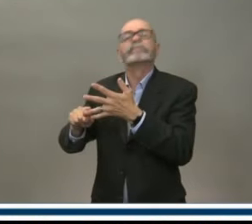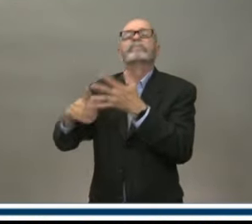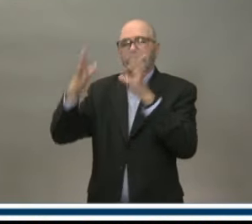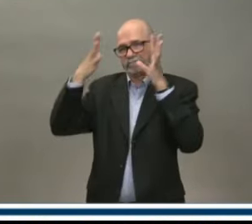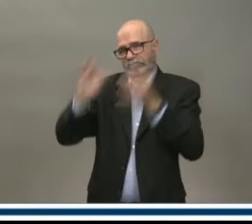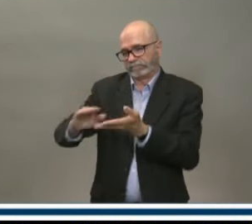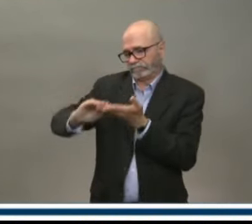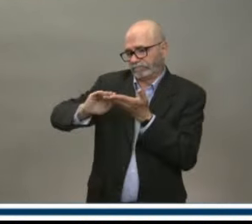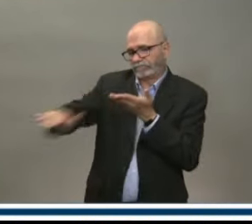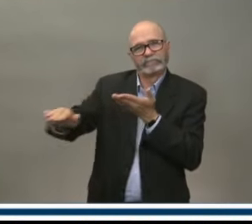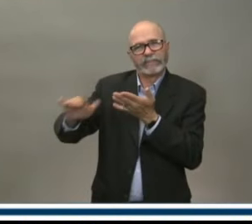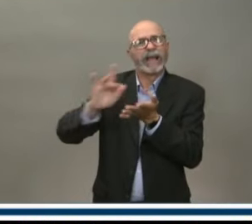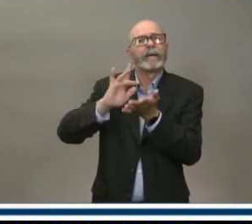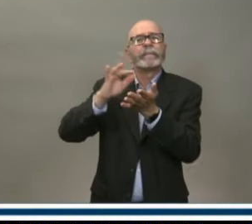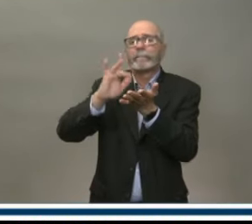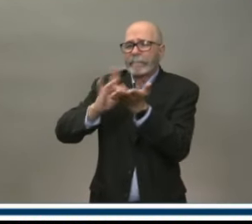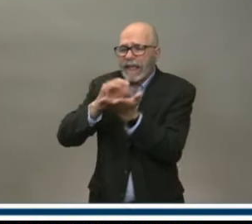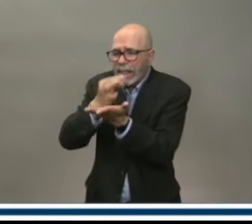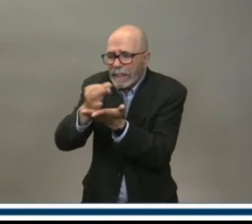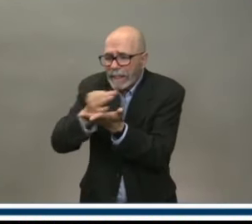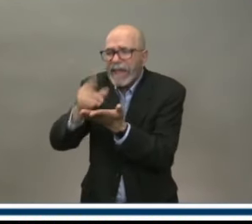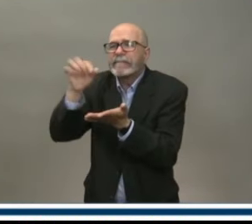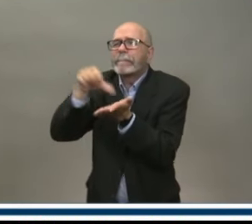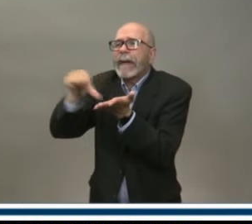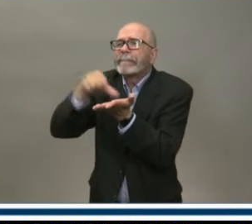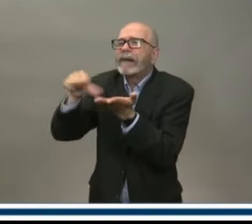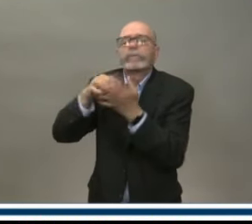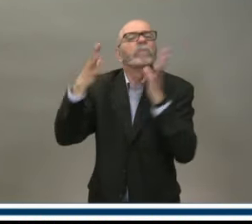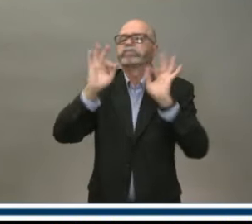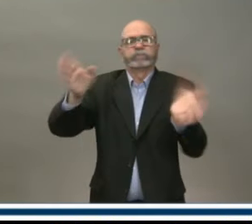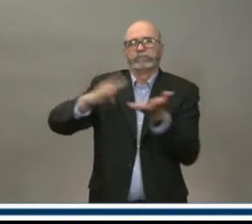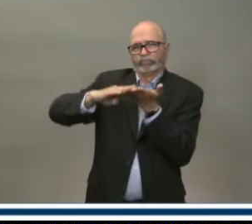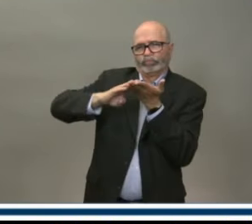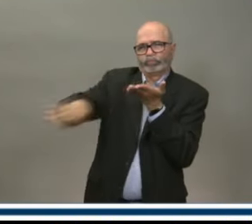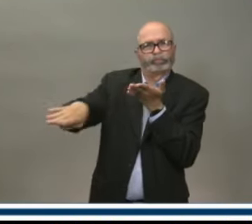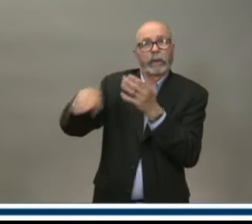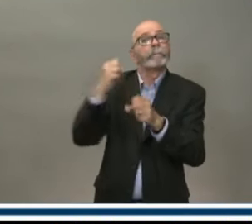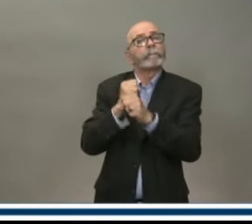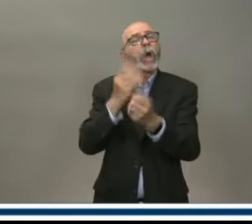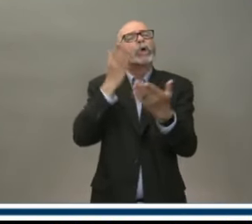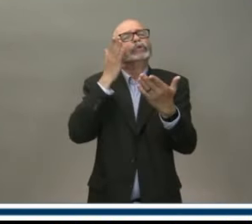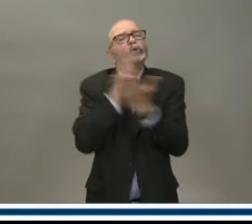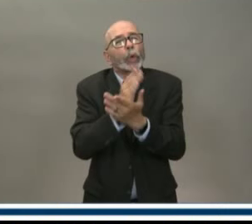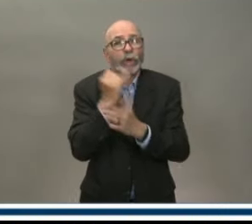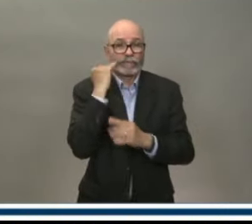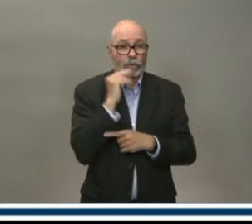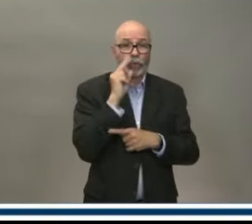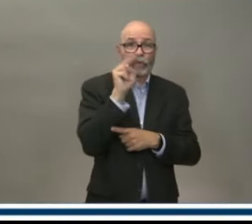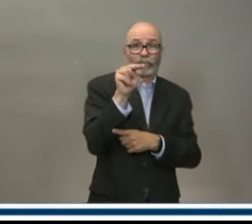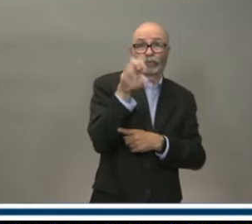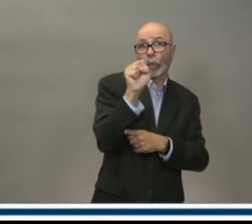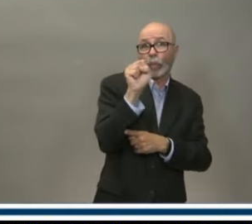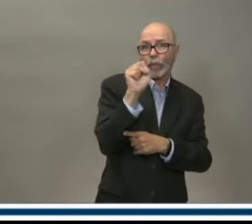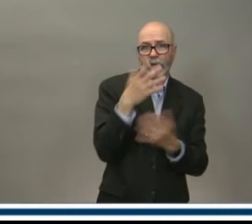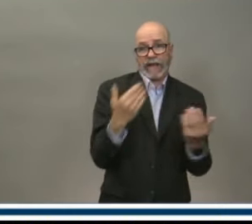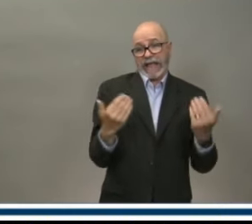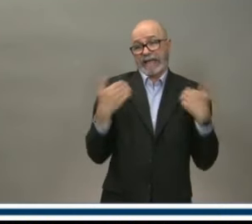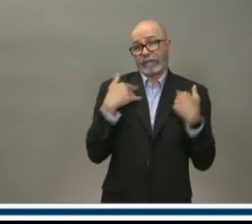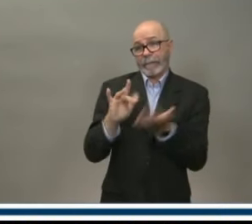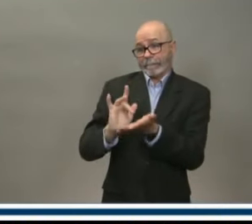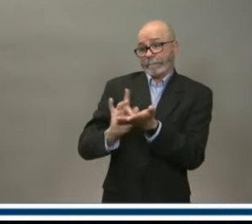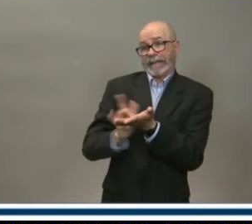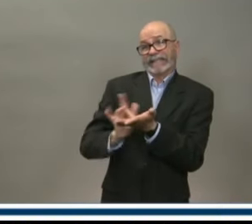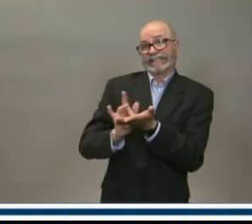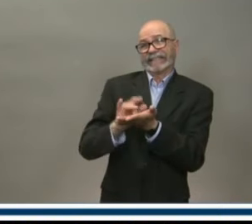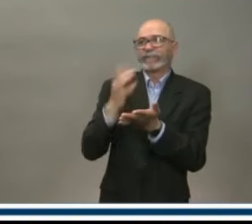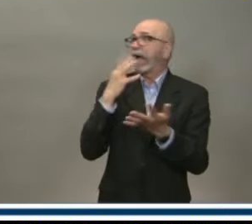during COVID, Nova Scotians can get medications they need. Dr. Strang will give you now an update on the COVID